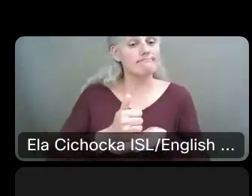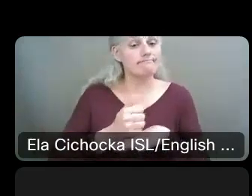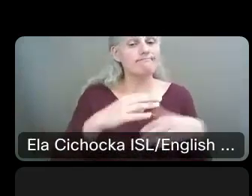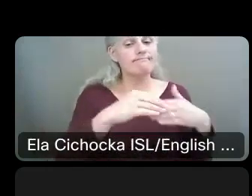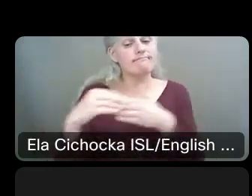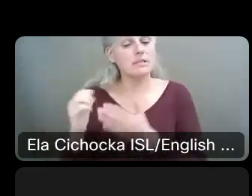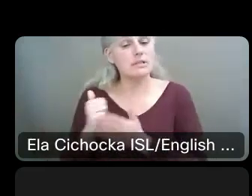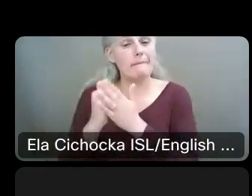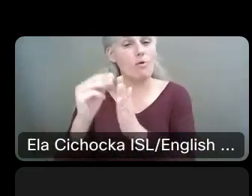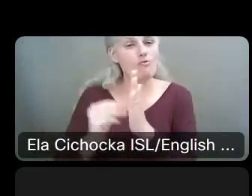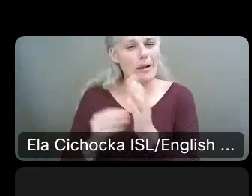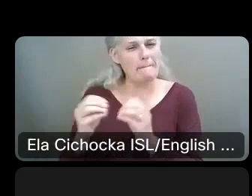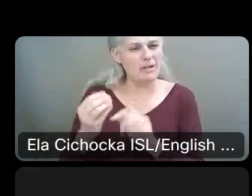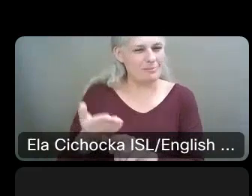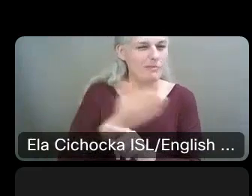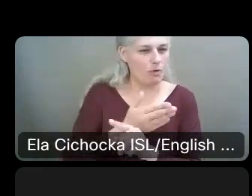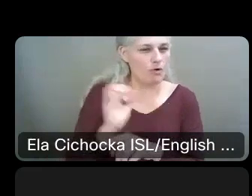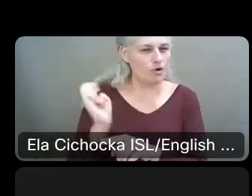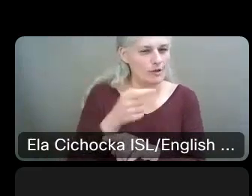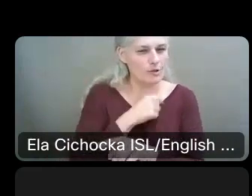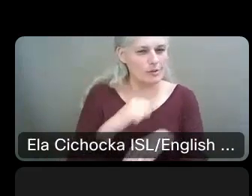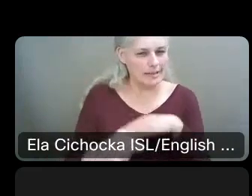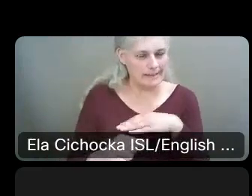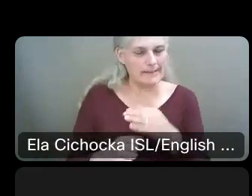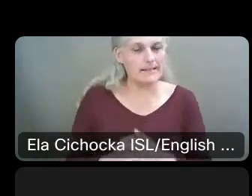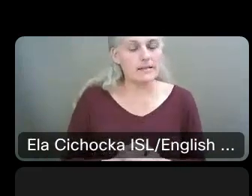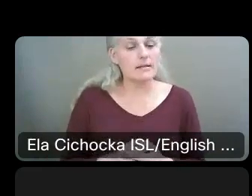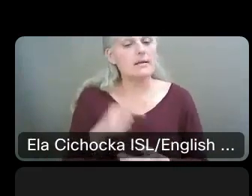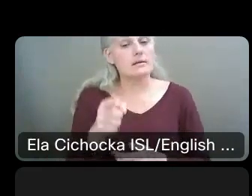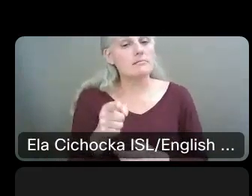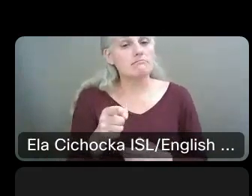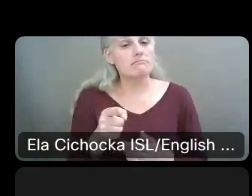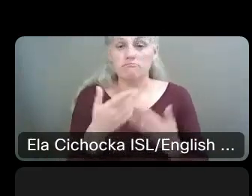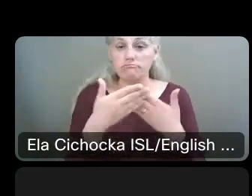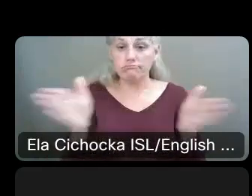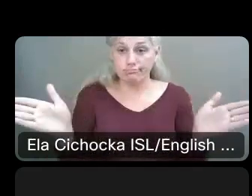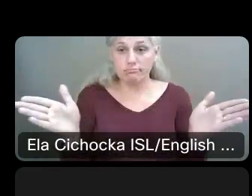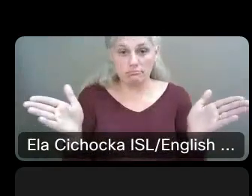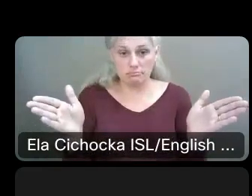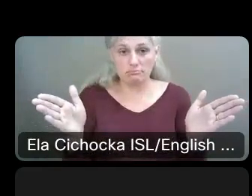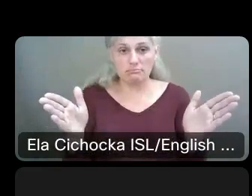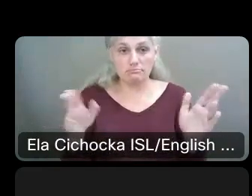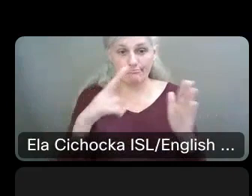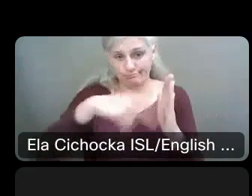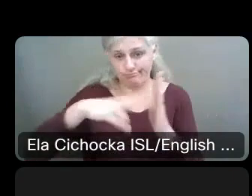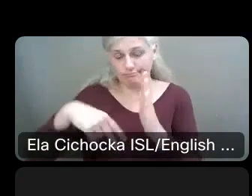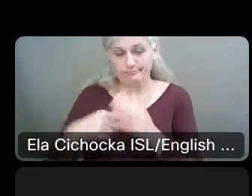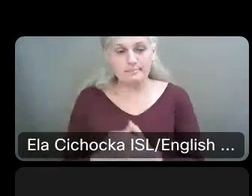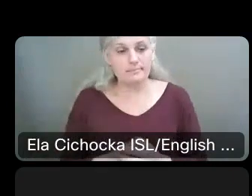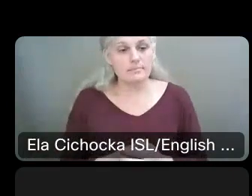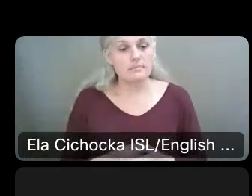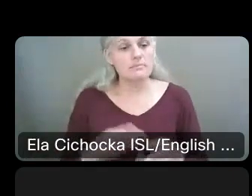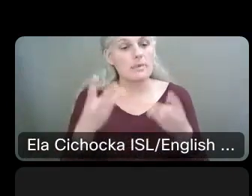support program I was talking about earlier. So it's wide open at the moment, obviously. I